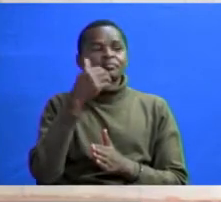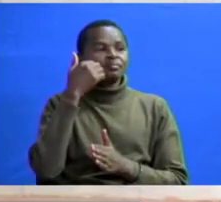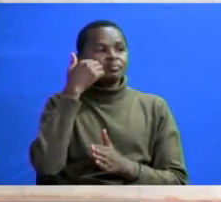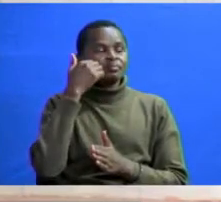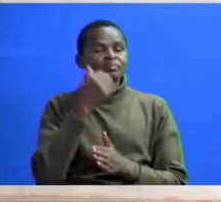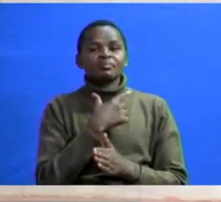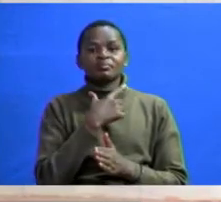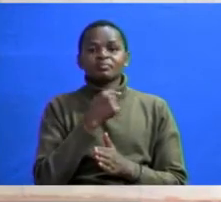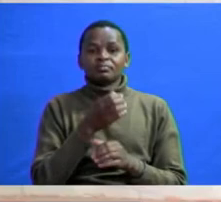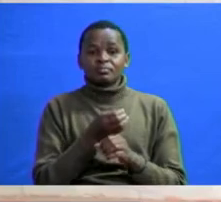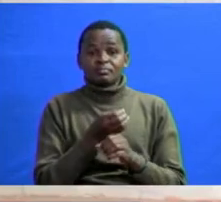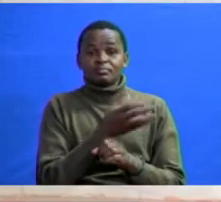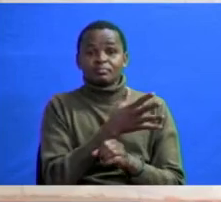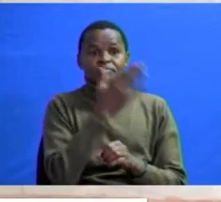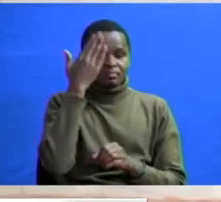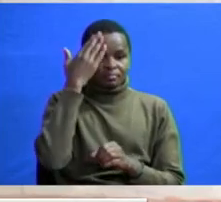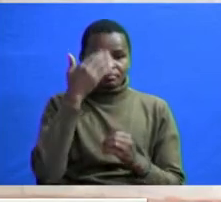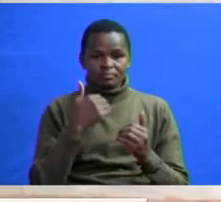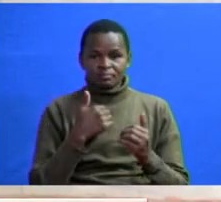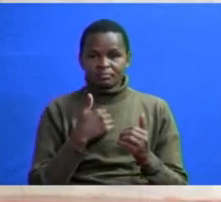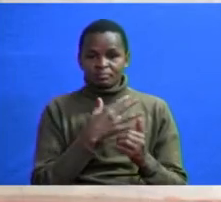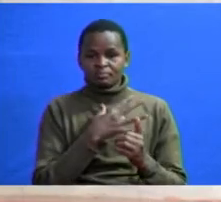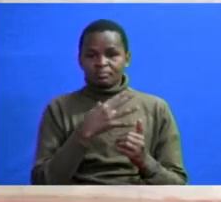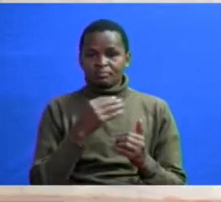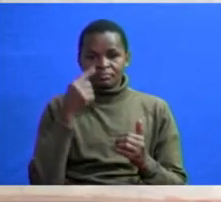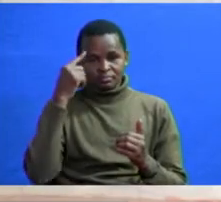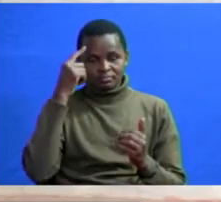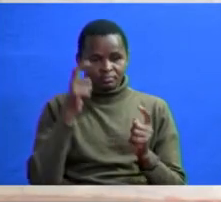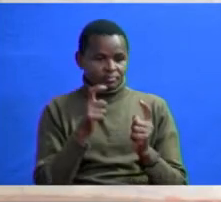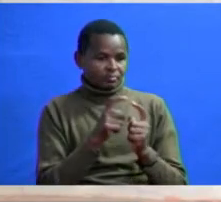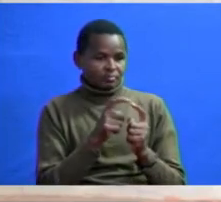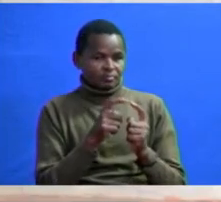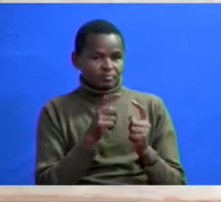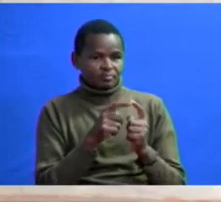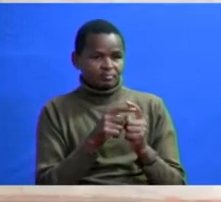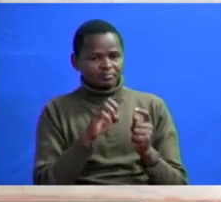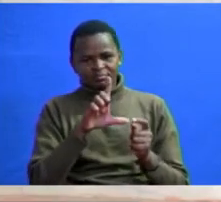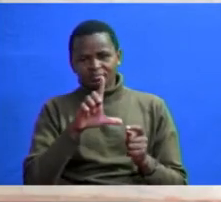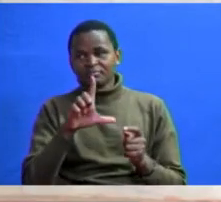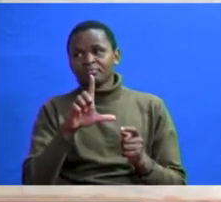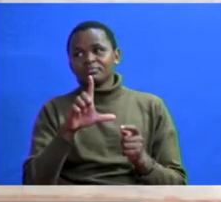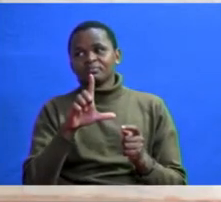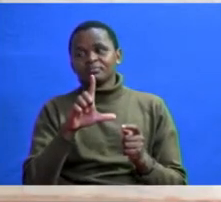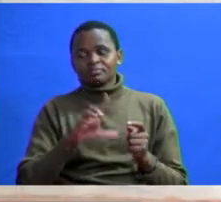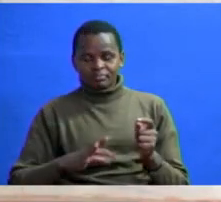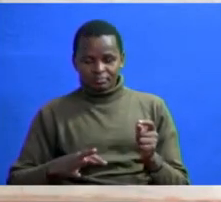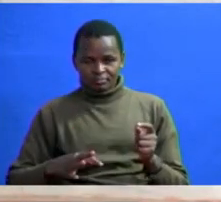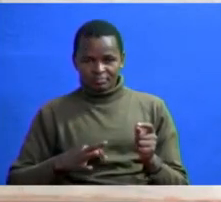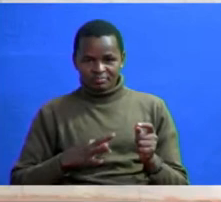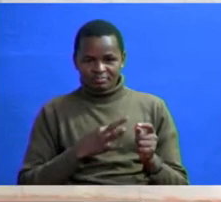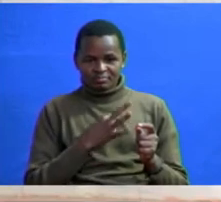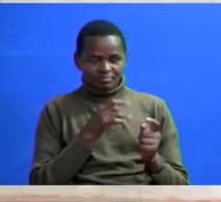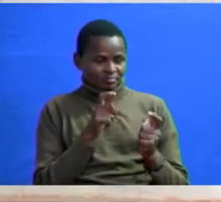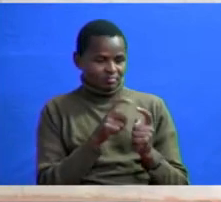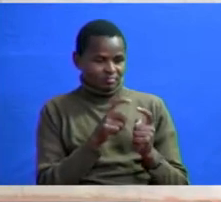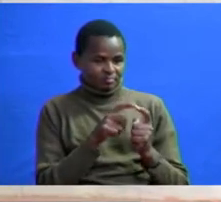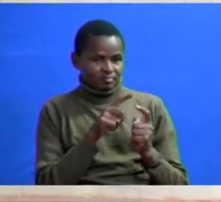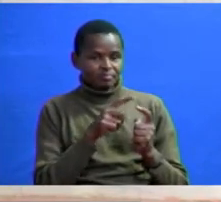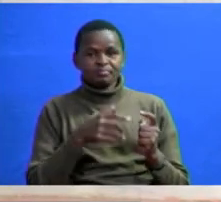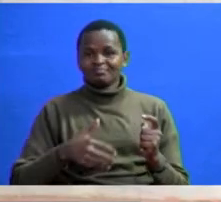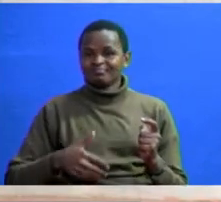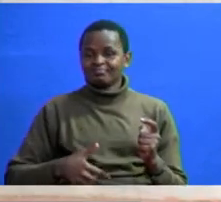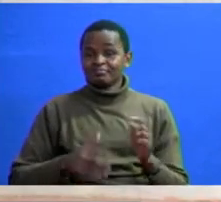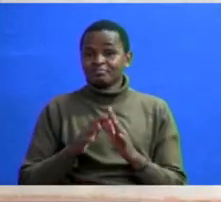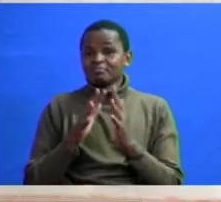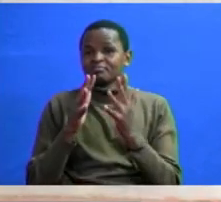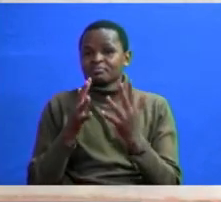cholera. Before you know you have cholera and you go for testing, you will feel some pain in your stomach. So